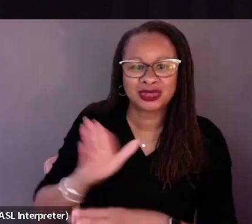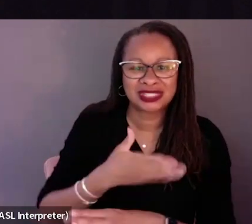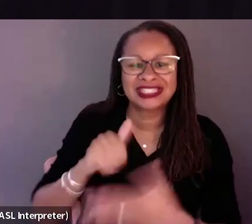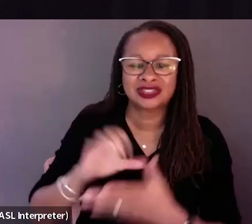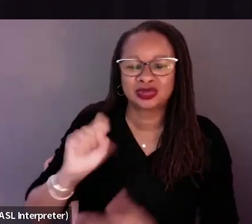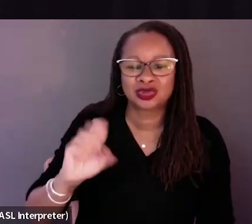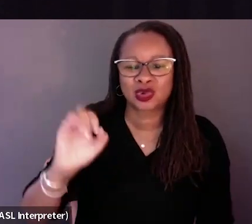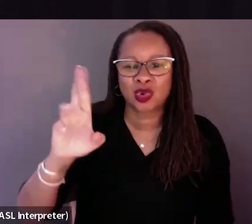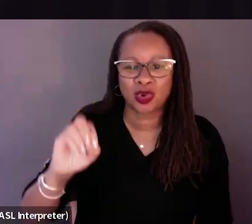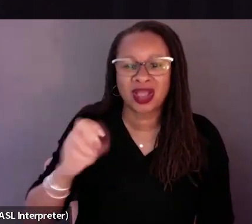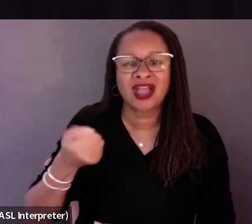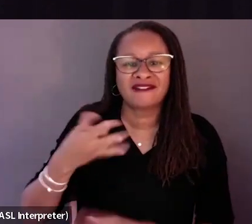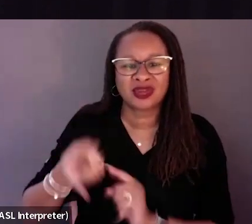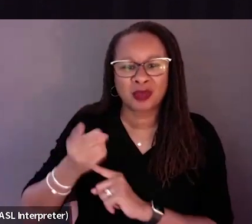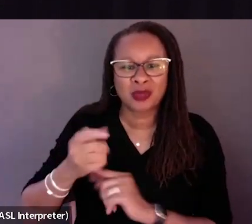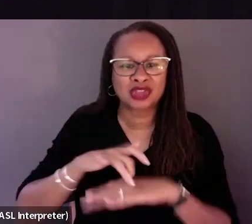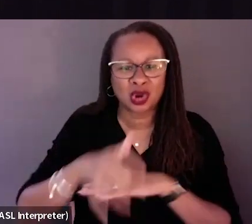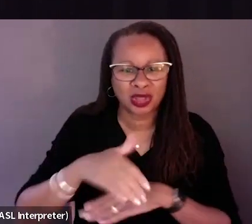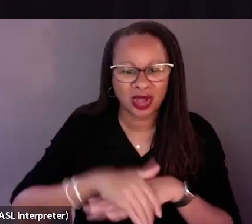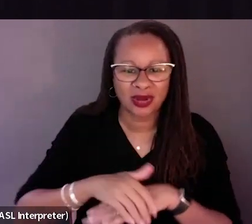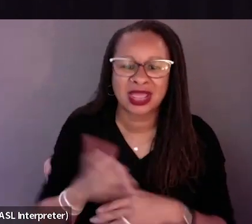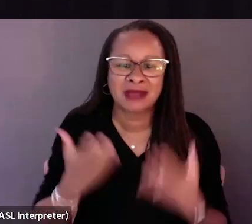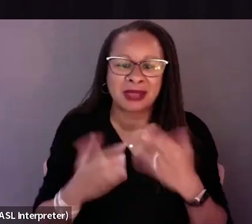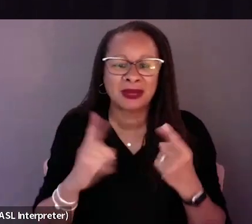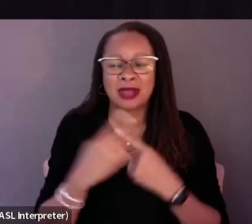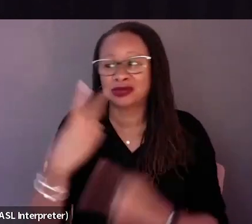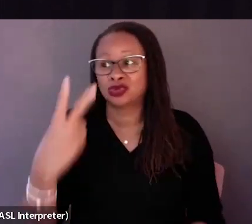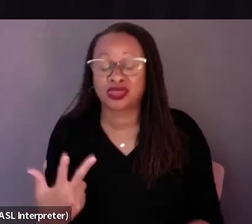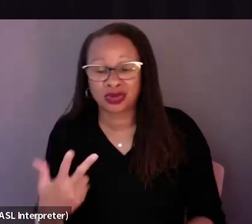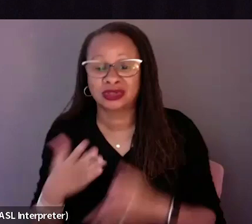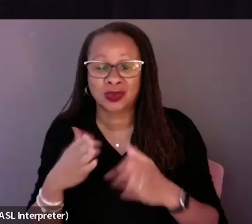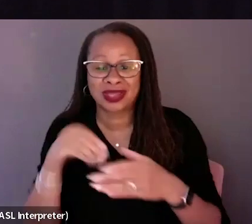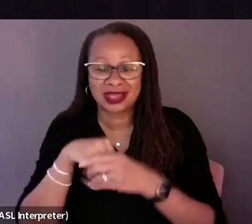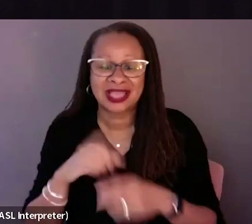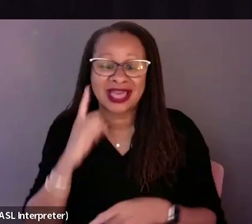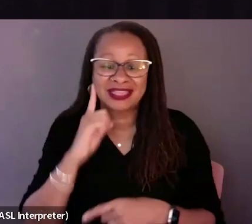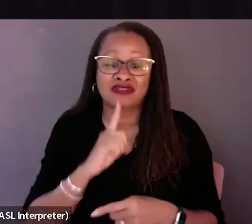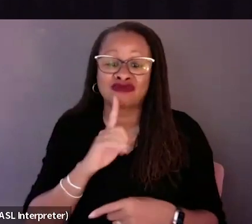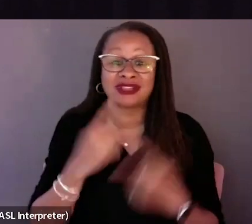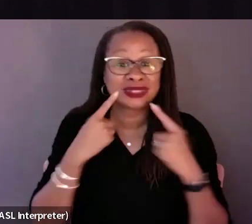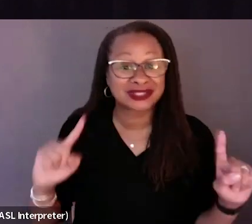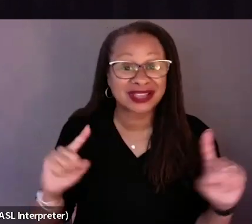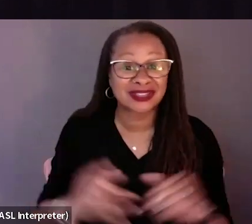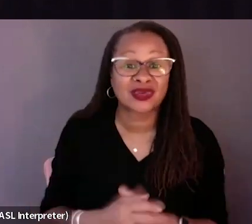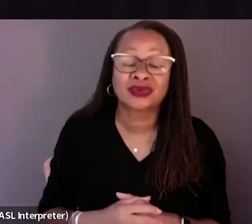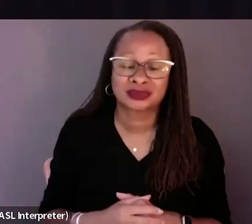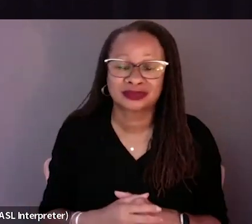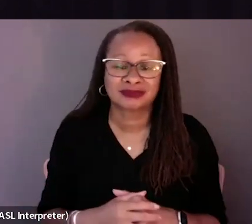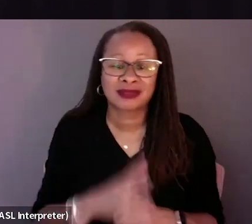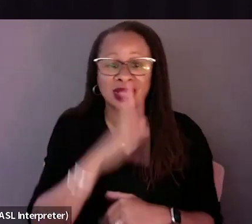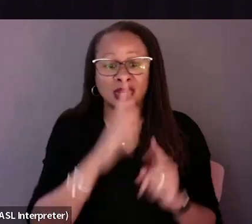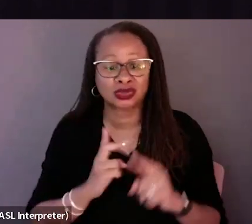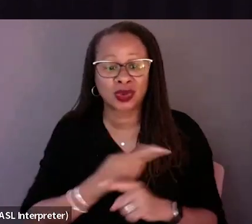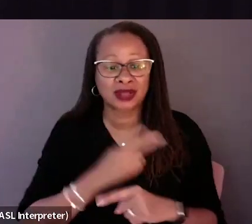score at a couple of moments early on, and then maybe about 2/3 of the way in, which I think really worked. But talk to